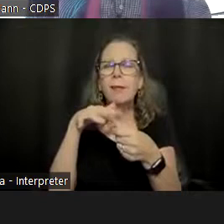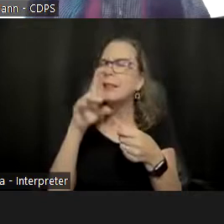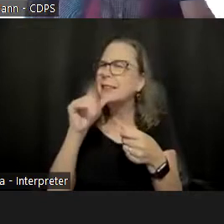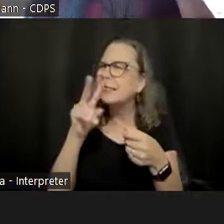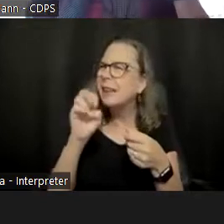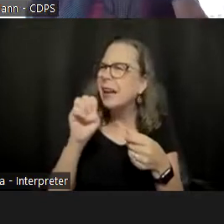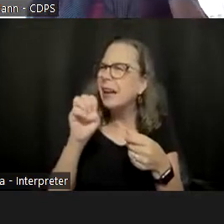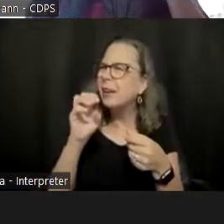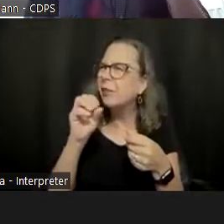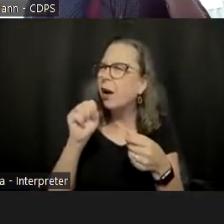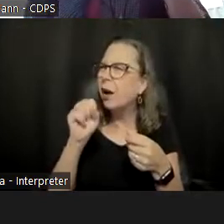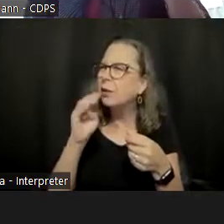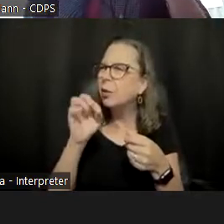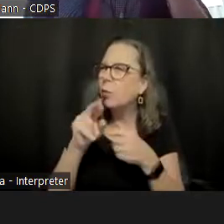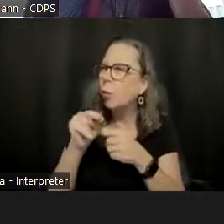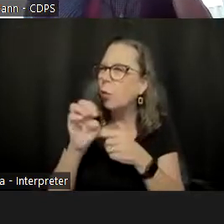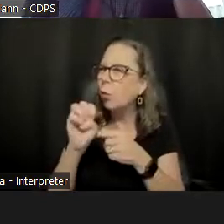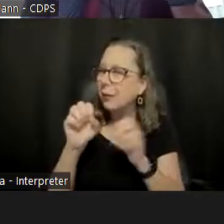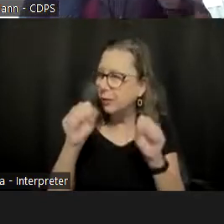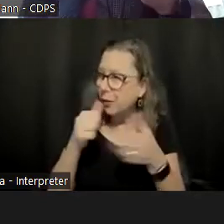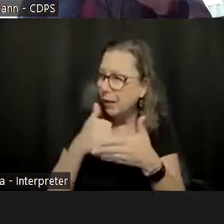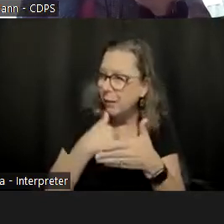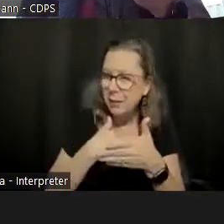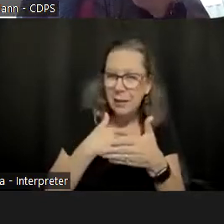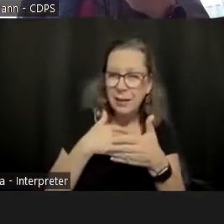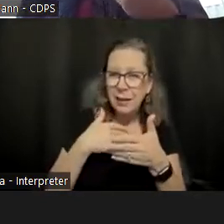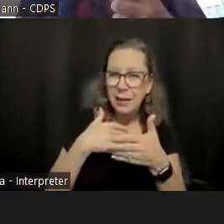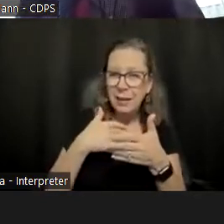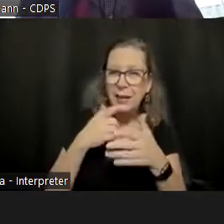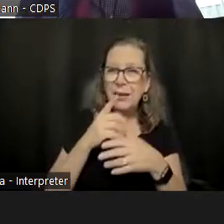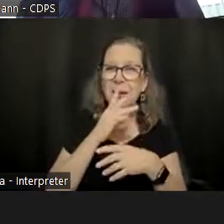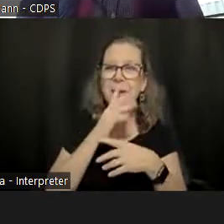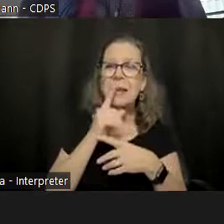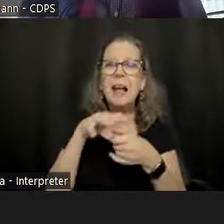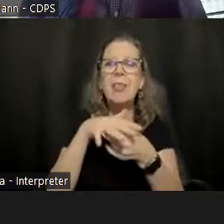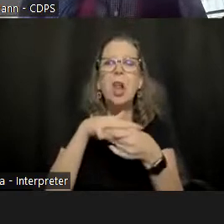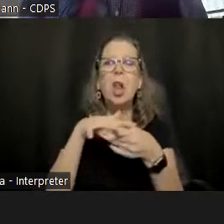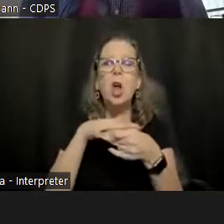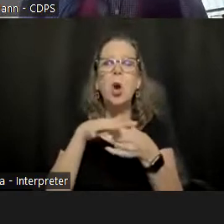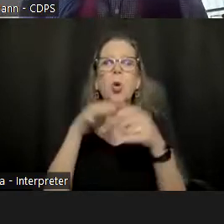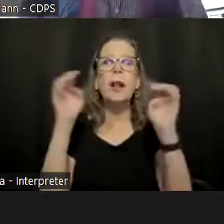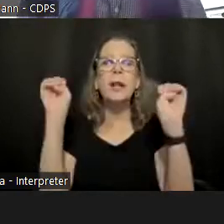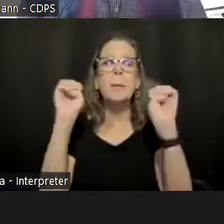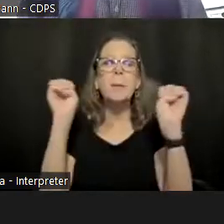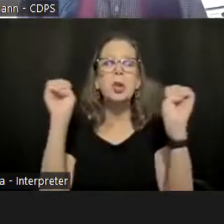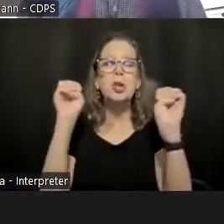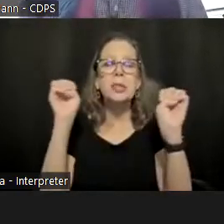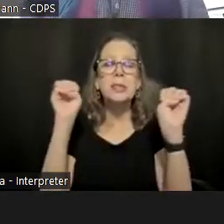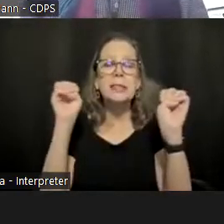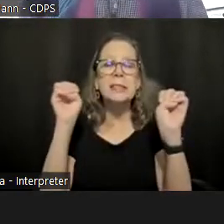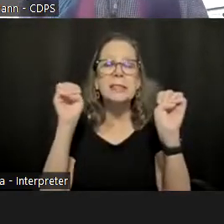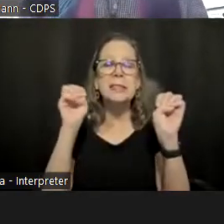me with LEPC? This is Tim, yes, the Local Emergency Planning Committee.